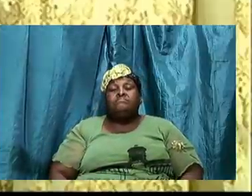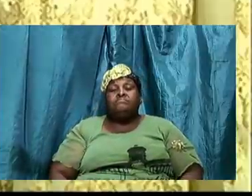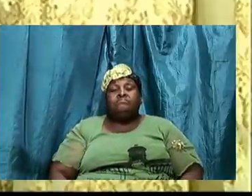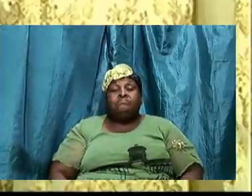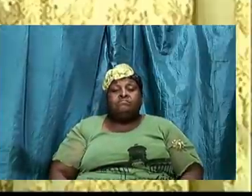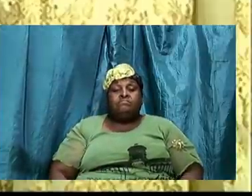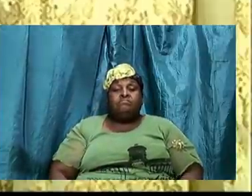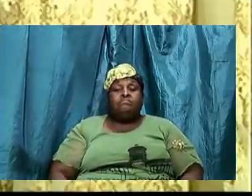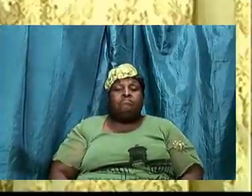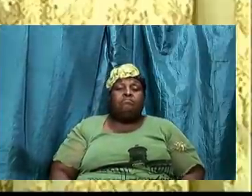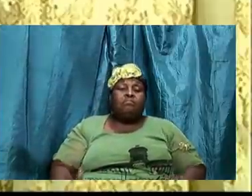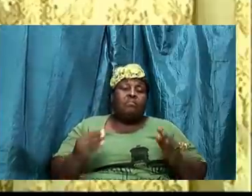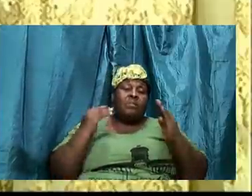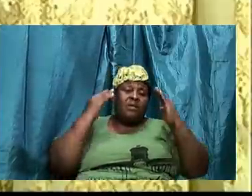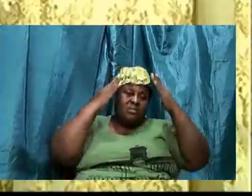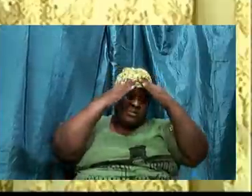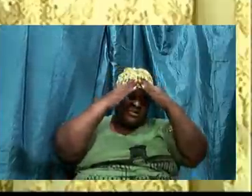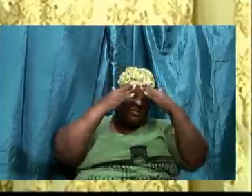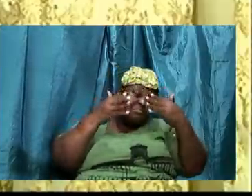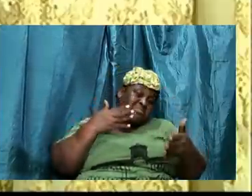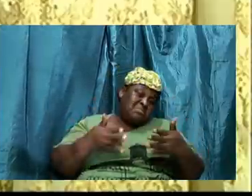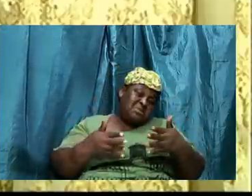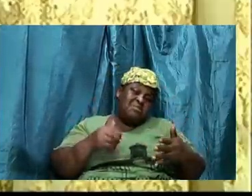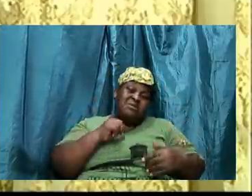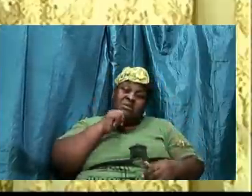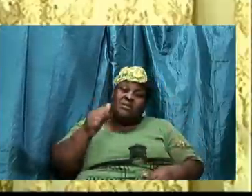probably will not see.